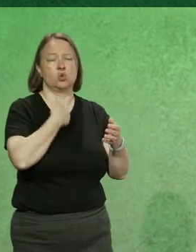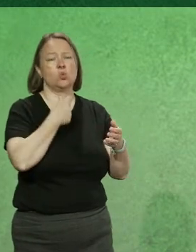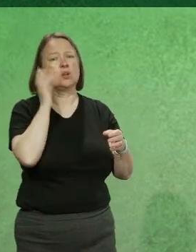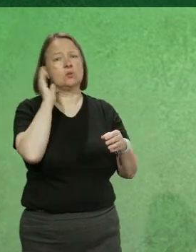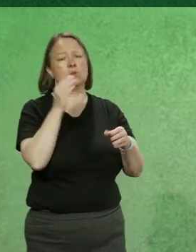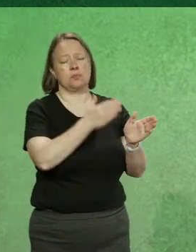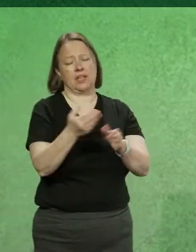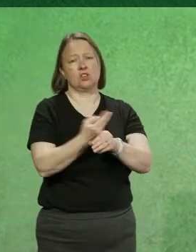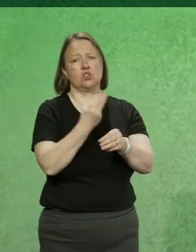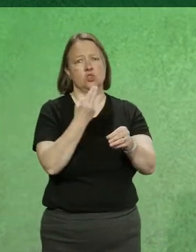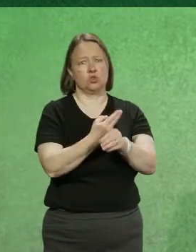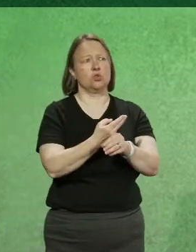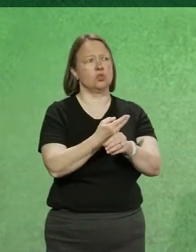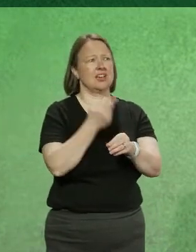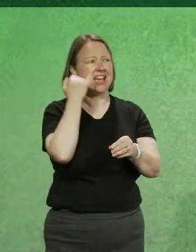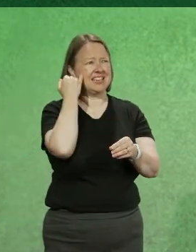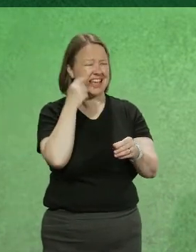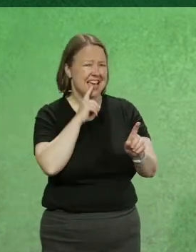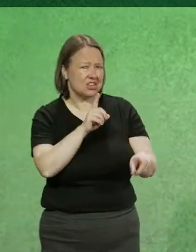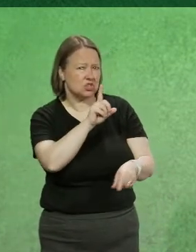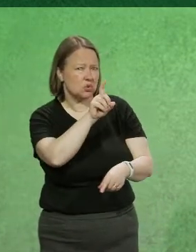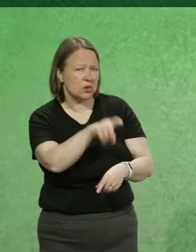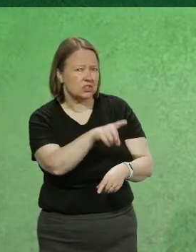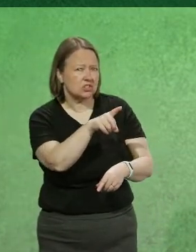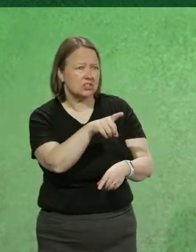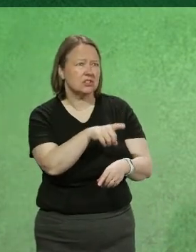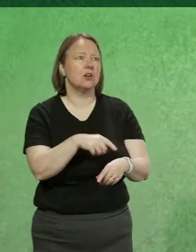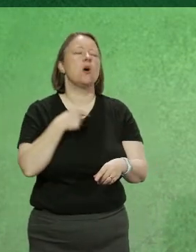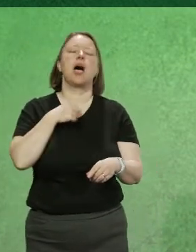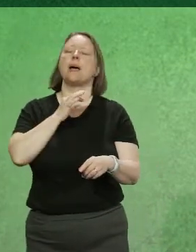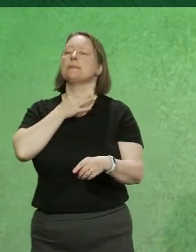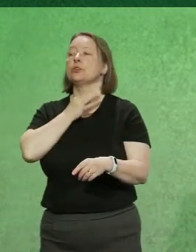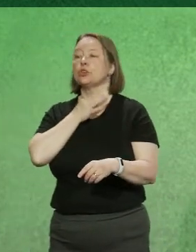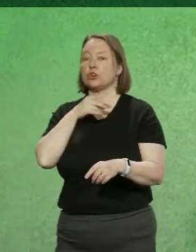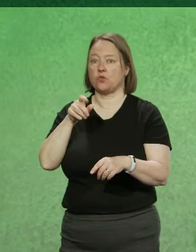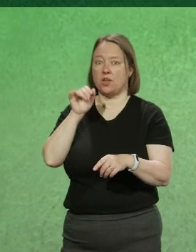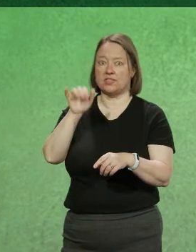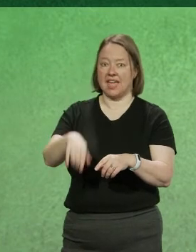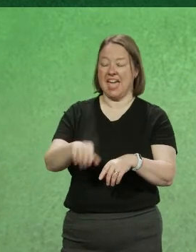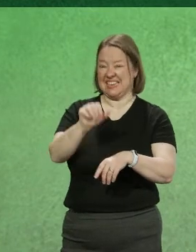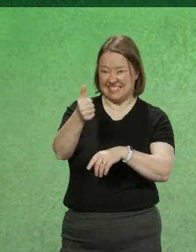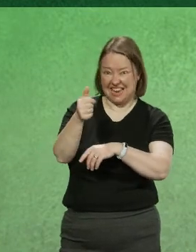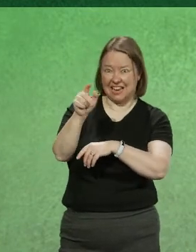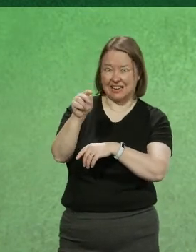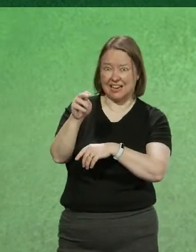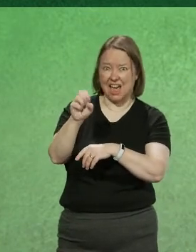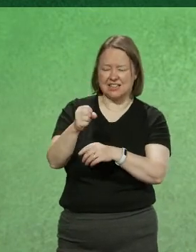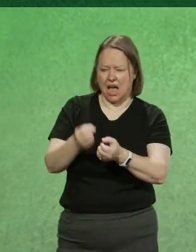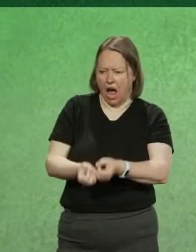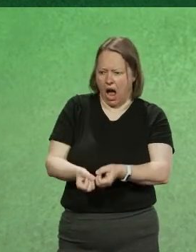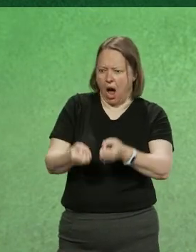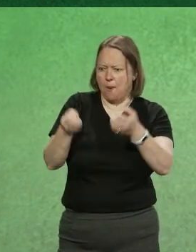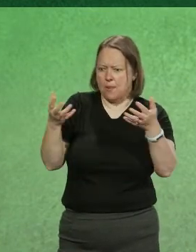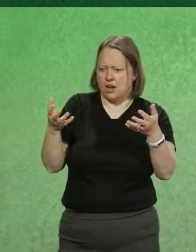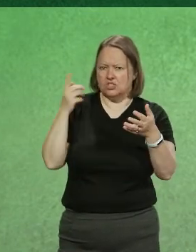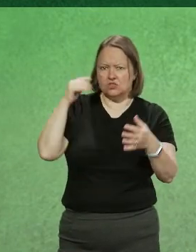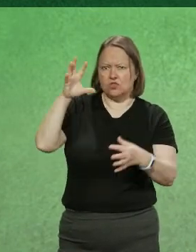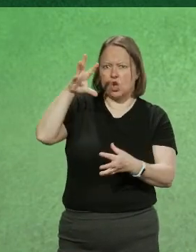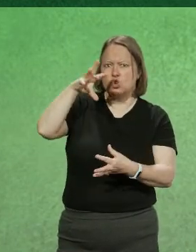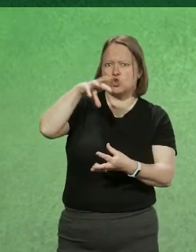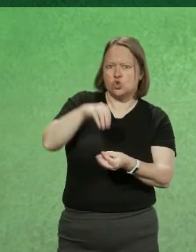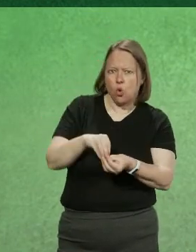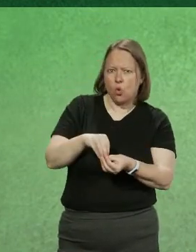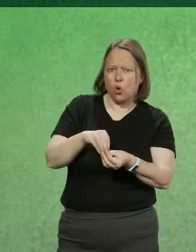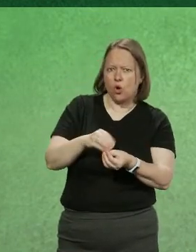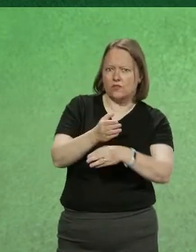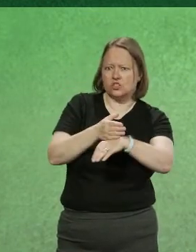to use. I don't know if that answers your question. I'm curious, of that 10 tons is how much of the total